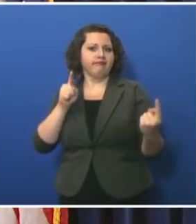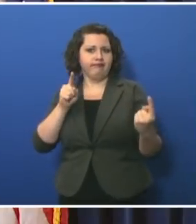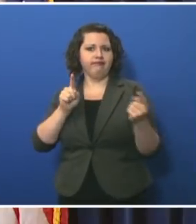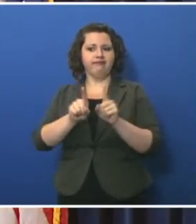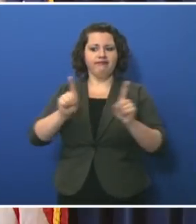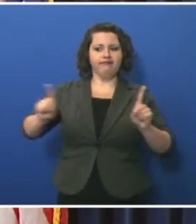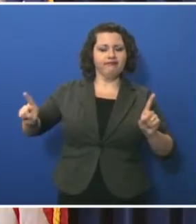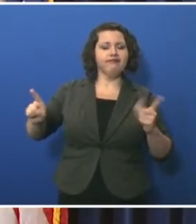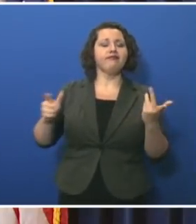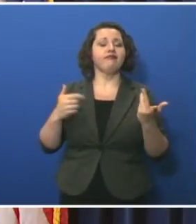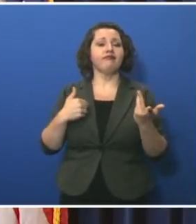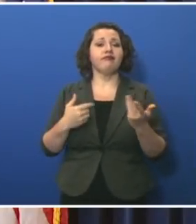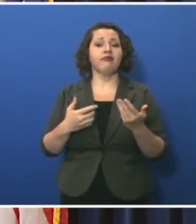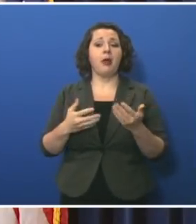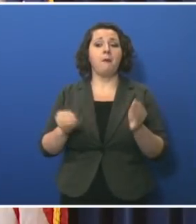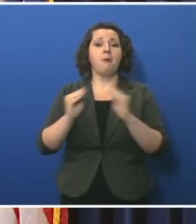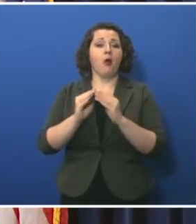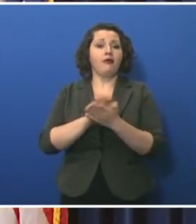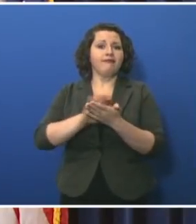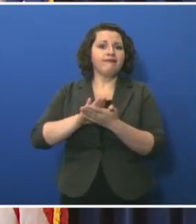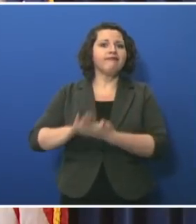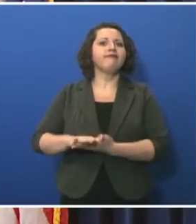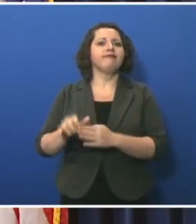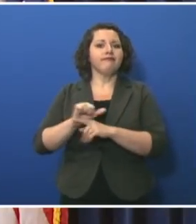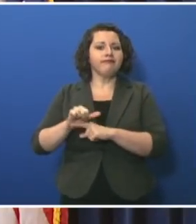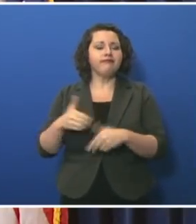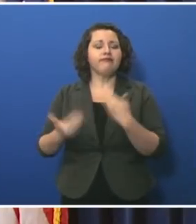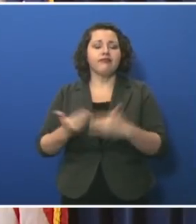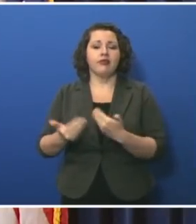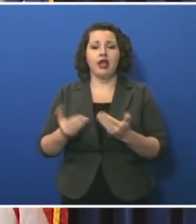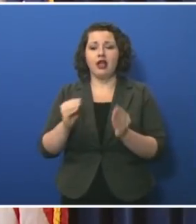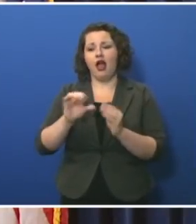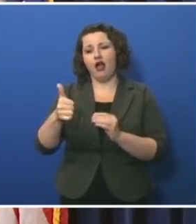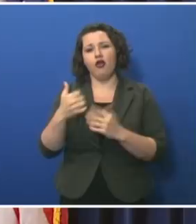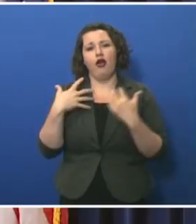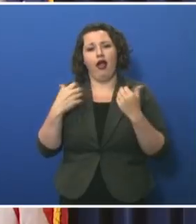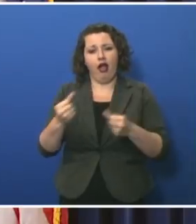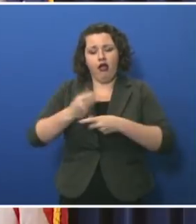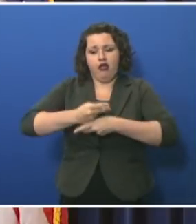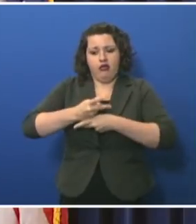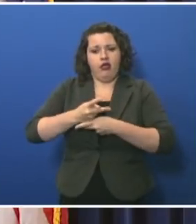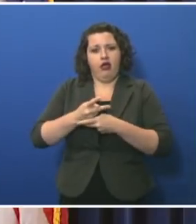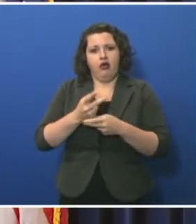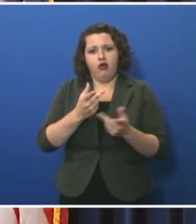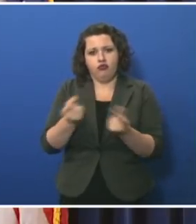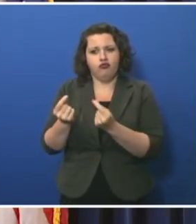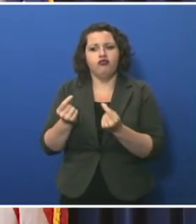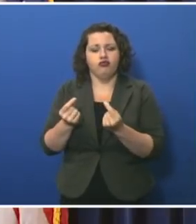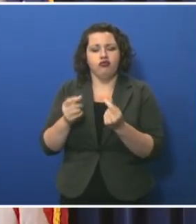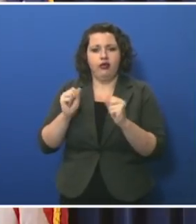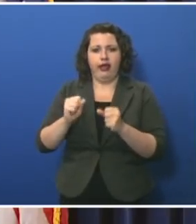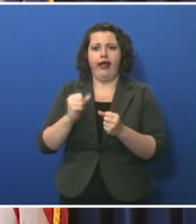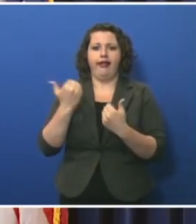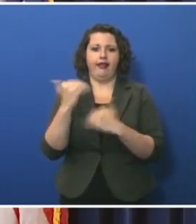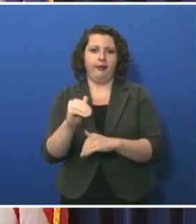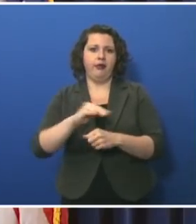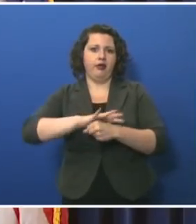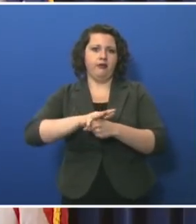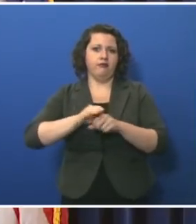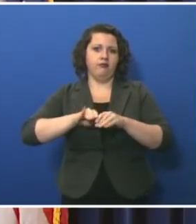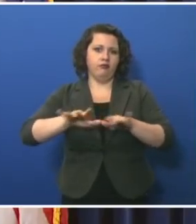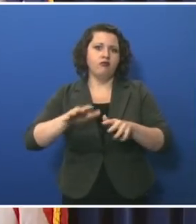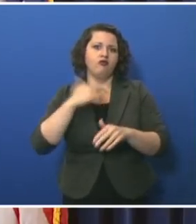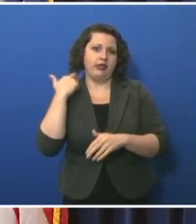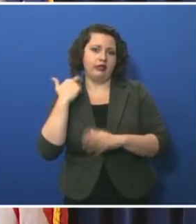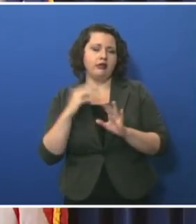hygiene practices, and other public health measures to reduce the risk of transmission of COVID-19, consistent with the guidance that's